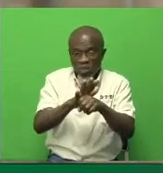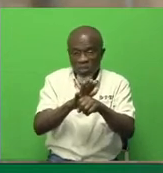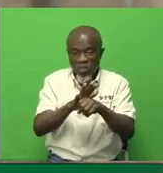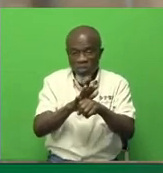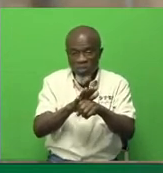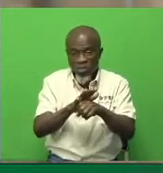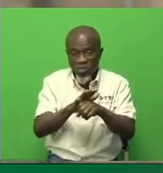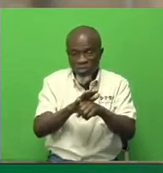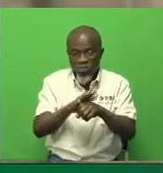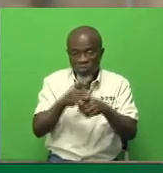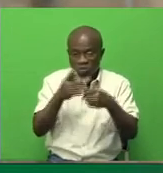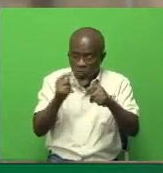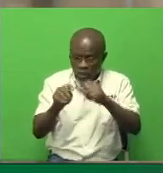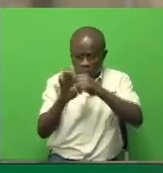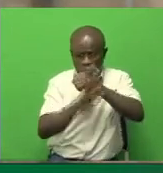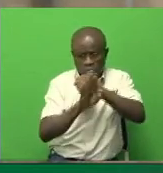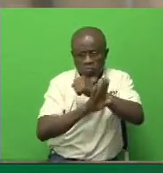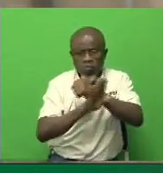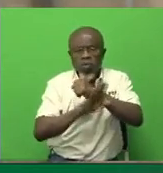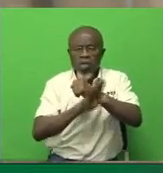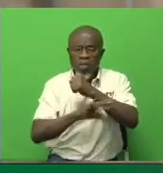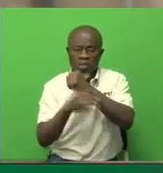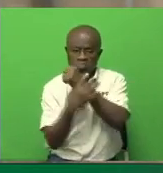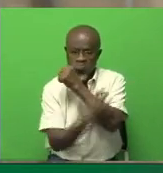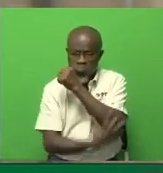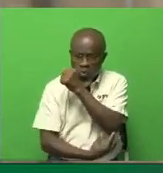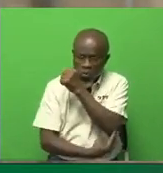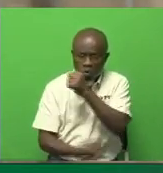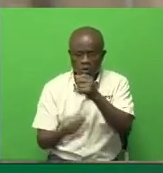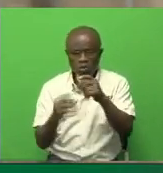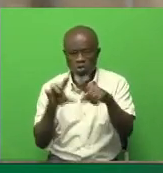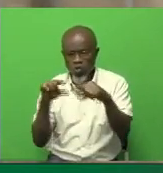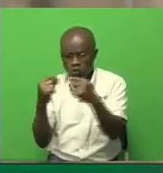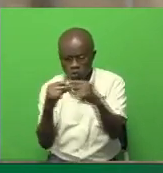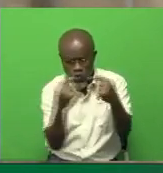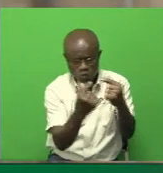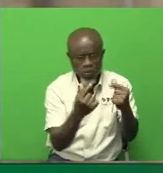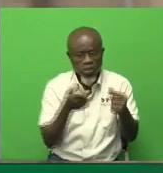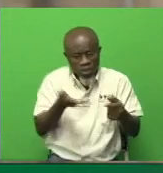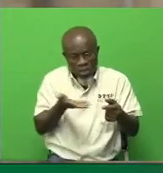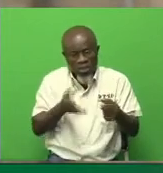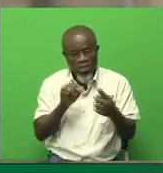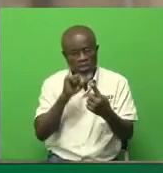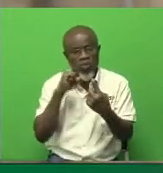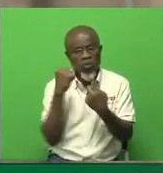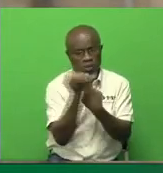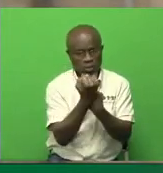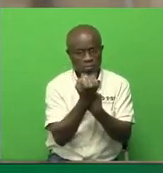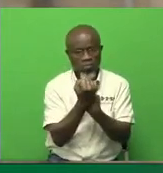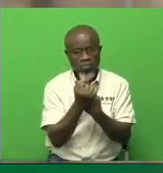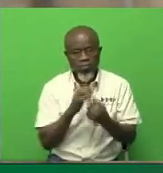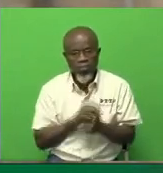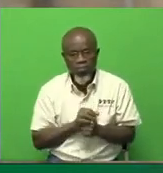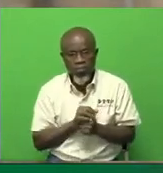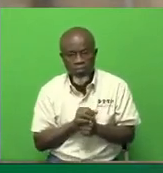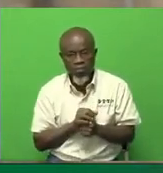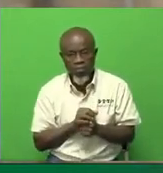less vulnerable people in the society the most vulnerable groups in the society 25